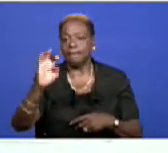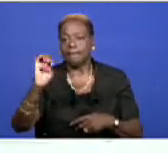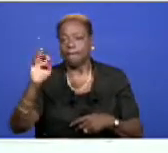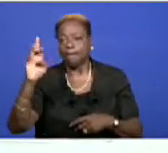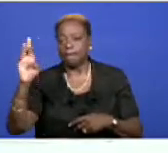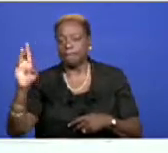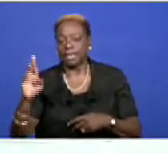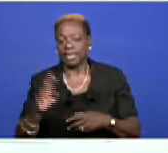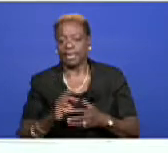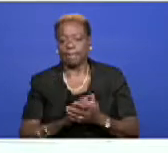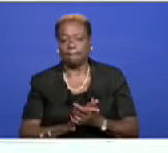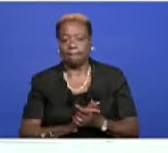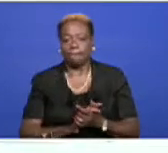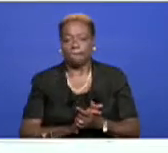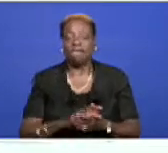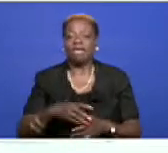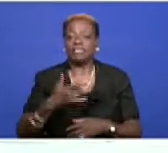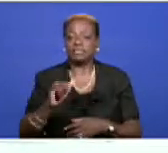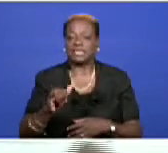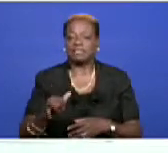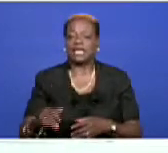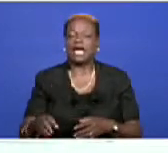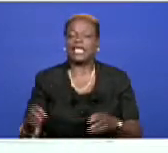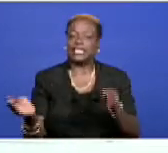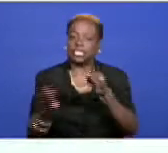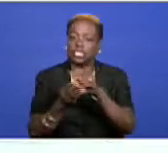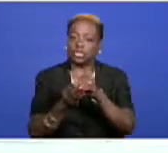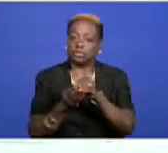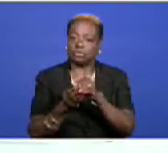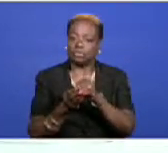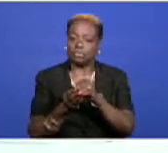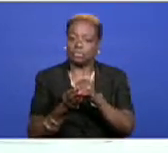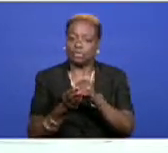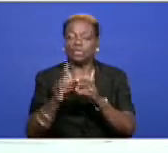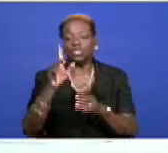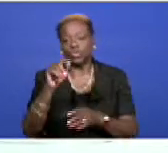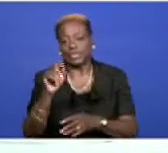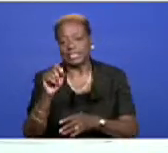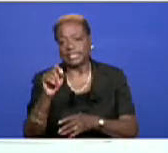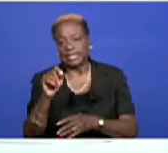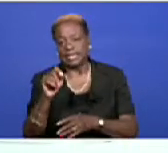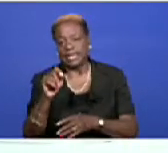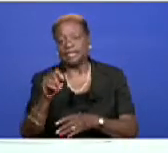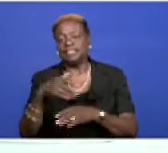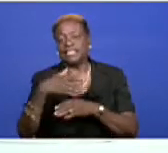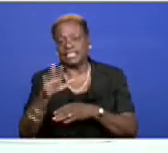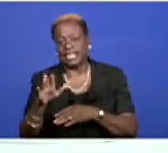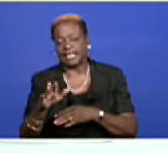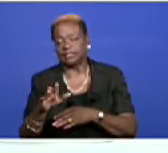megawatts. Okay, so they gave us 20, but because something happened to Bimini, so they sent 5 to Bimini, and they're